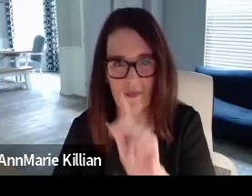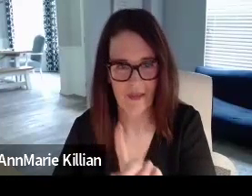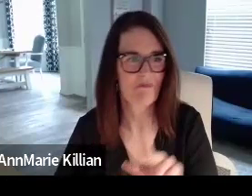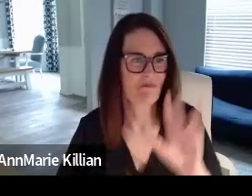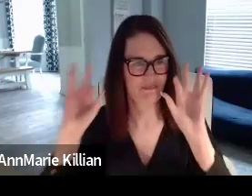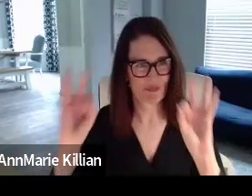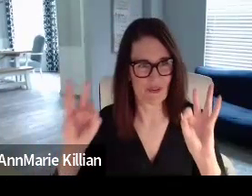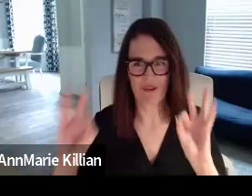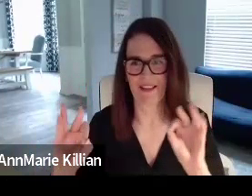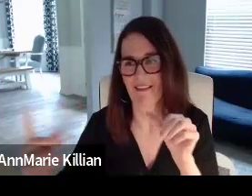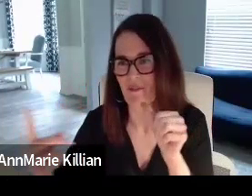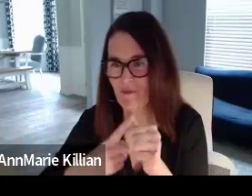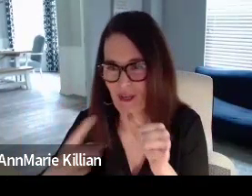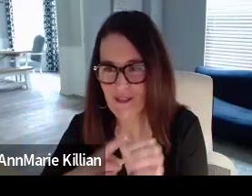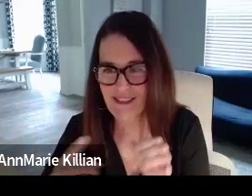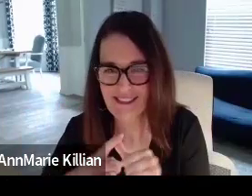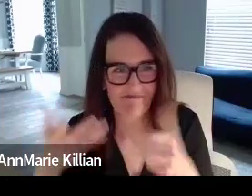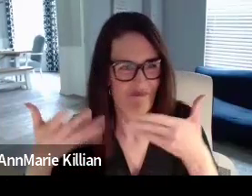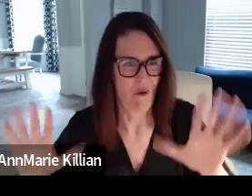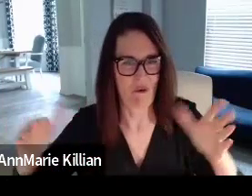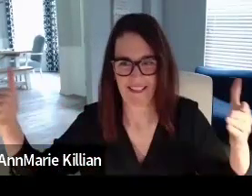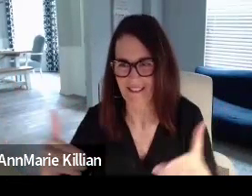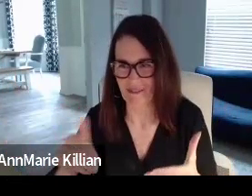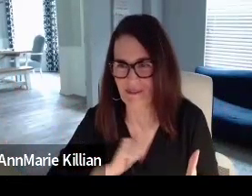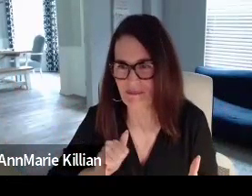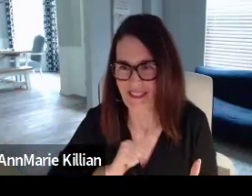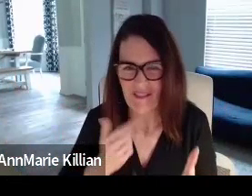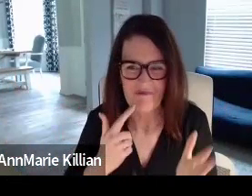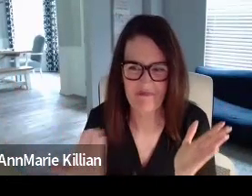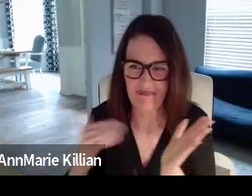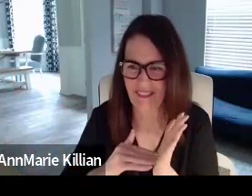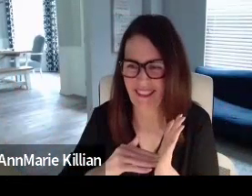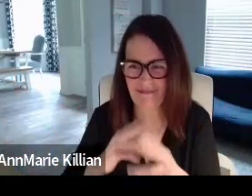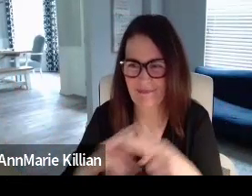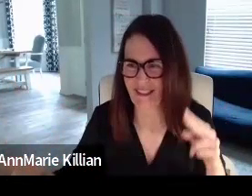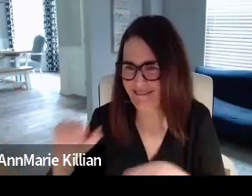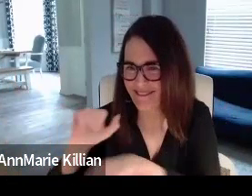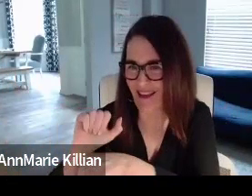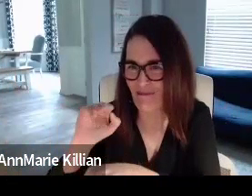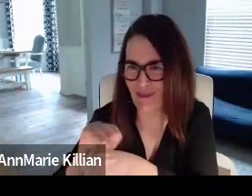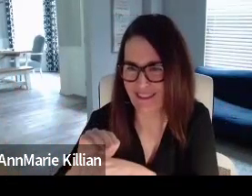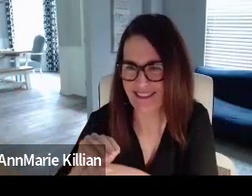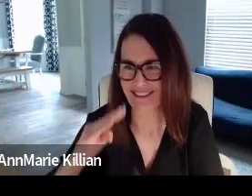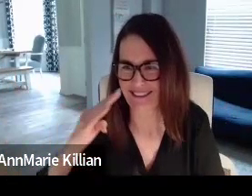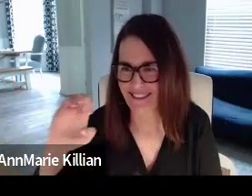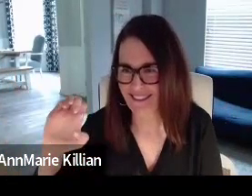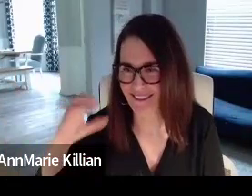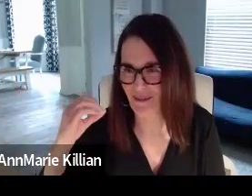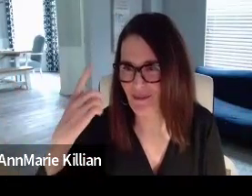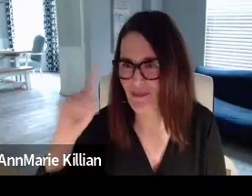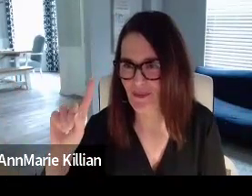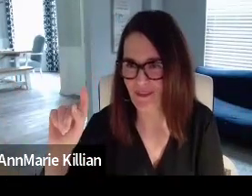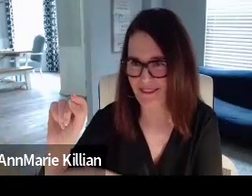Good, you can hear, okay. Perfect, so first of all, I want to introduce myself. Again, real briefly,